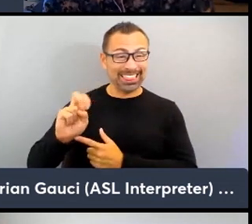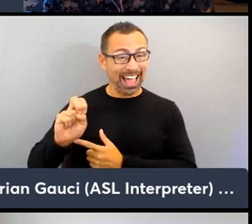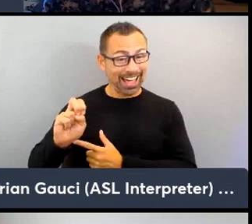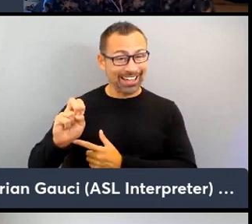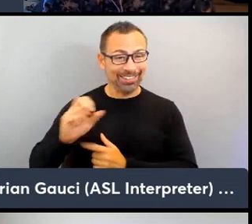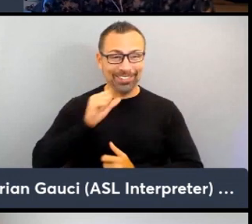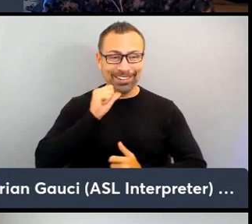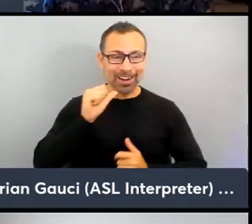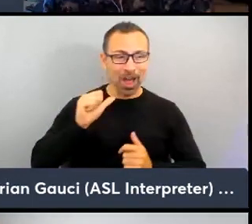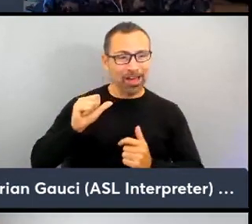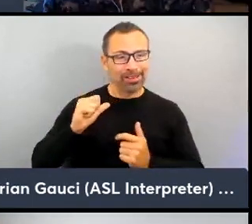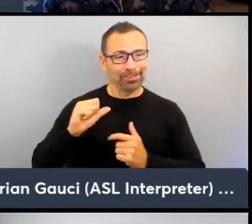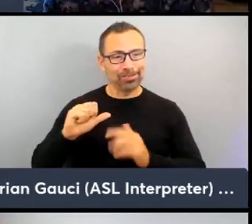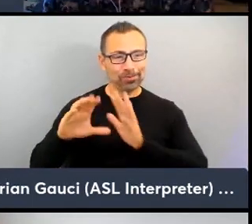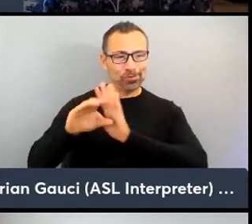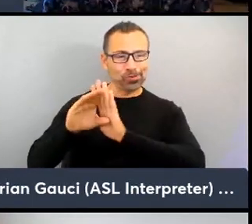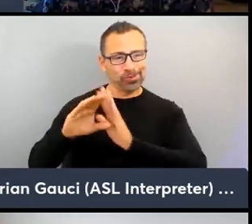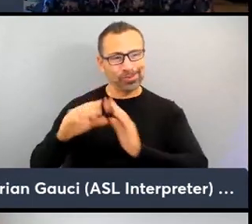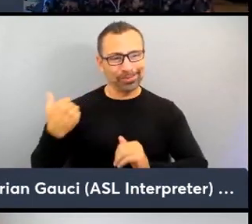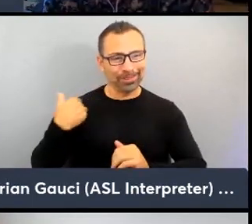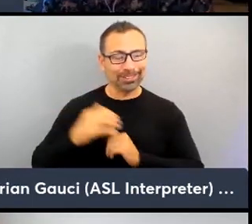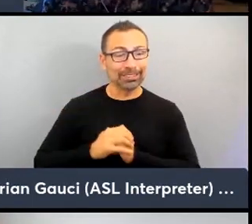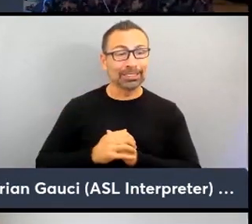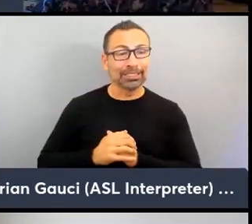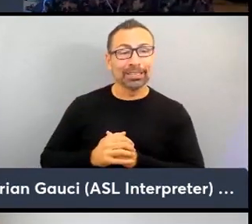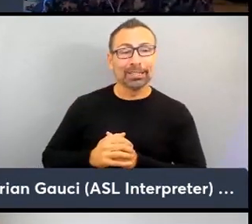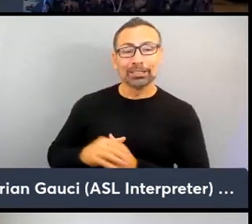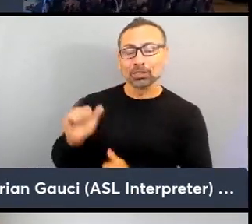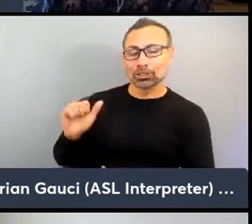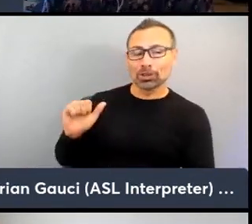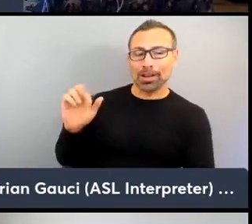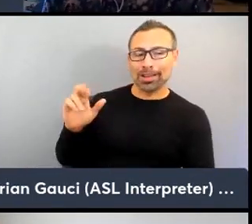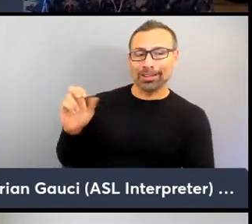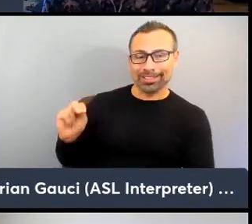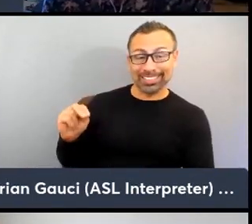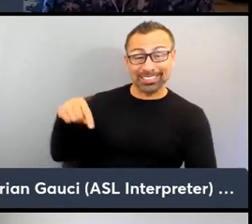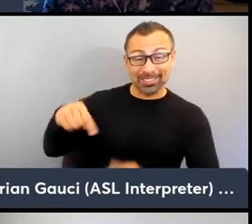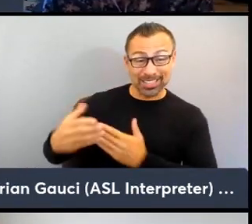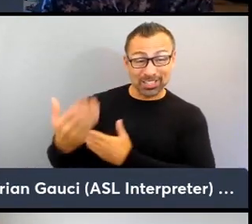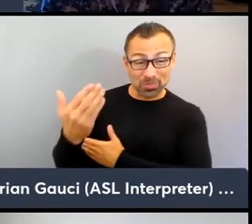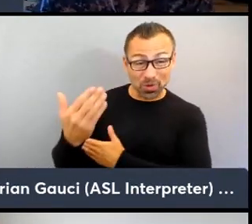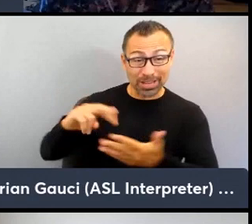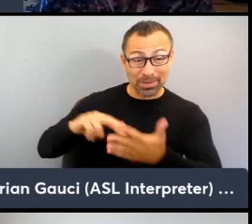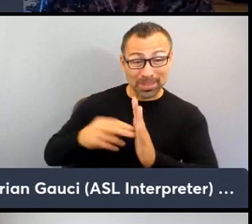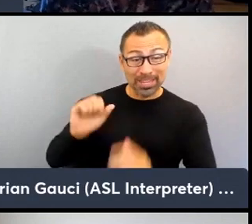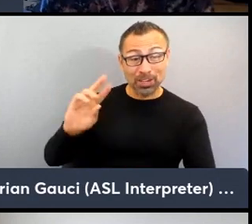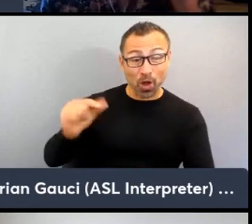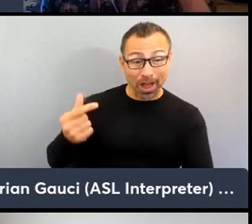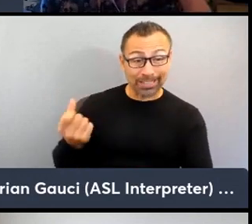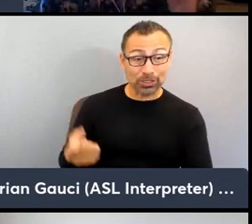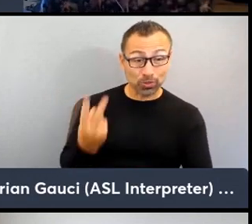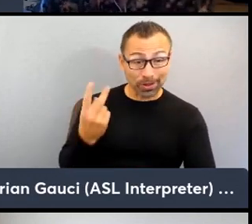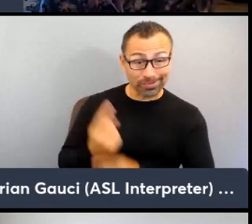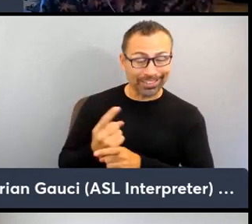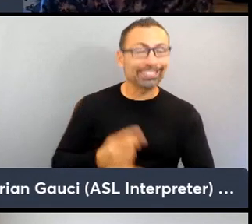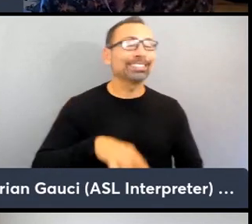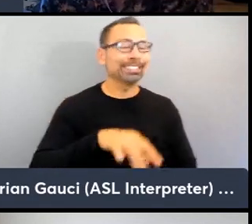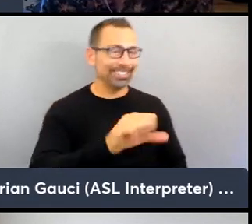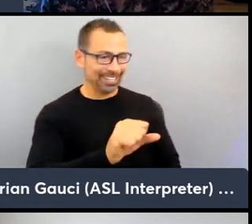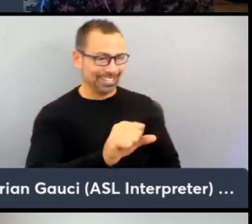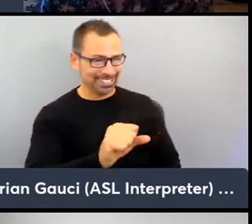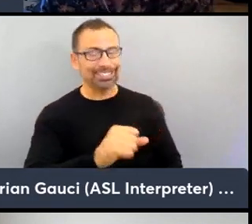People can watch it on demand still. So this morning, as of August 12th. Yes. As of August